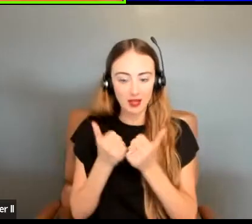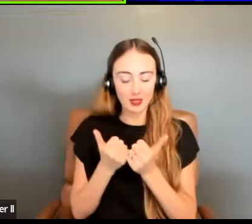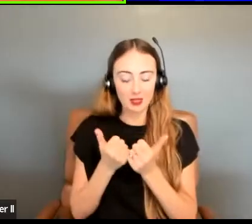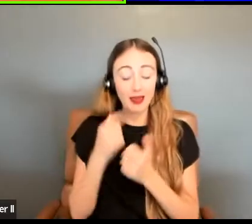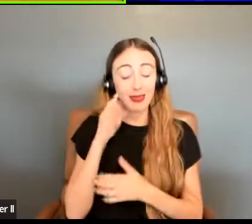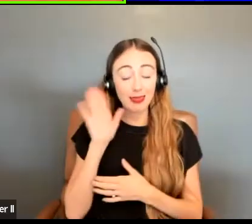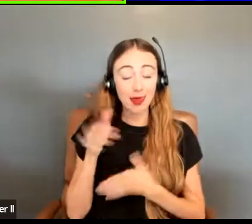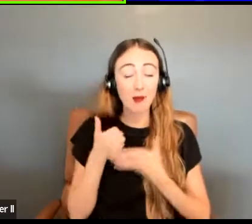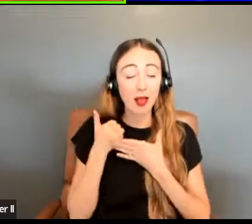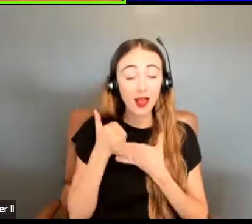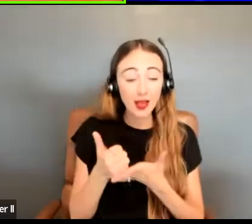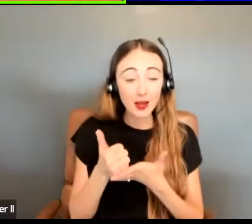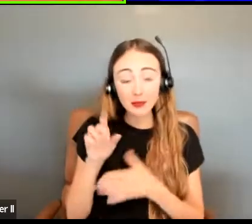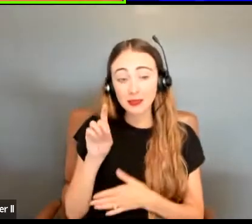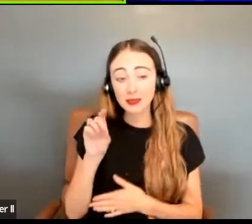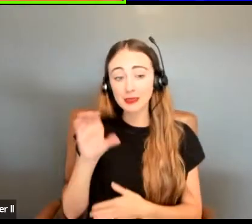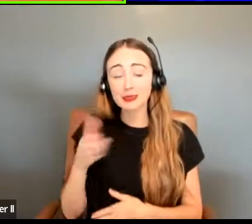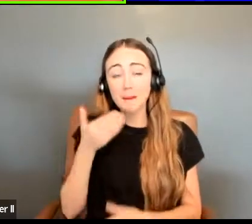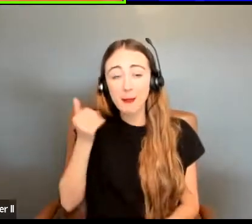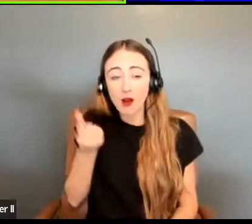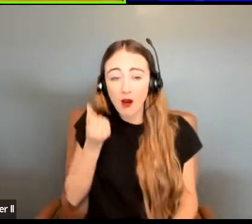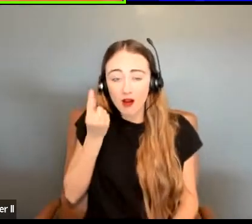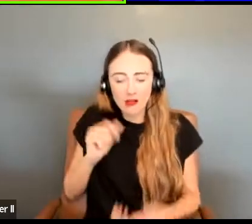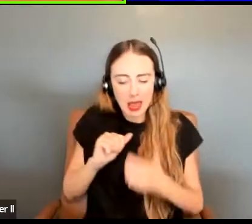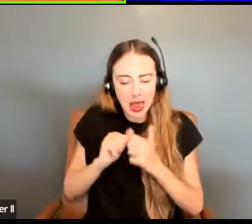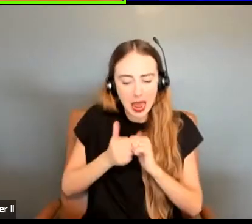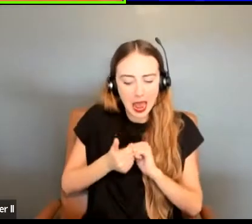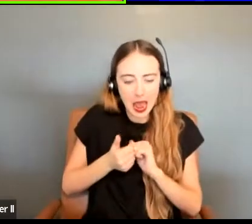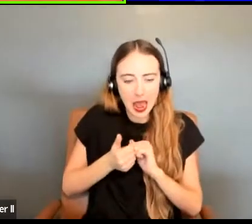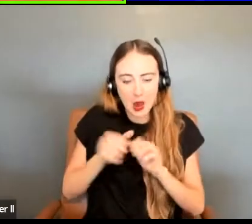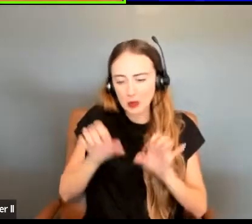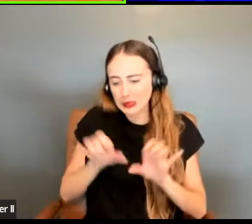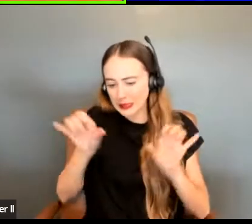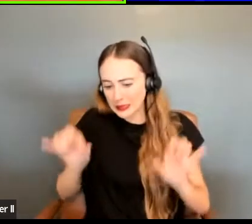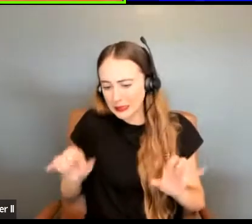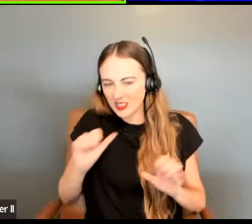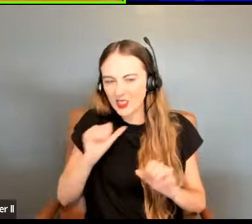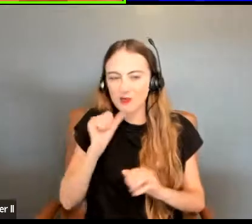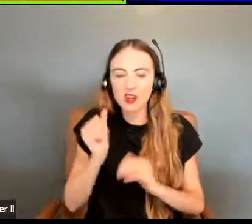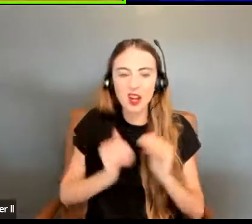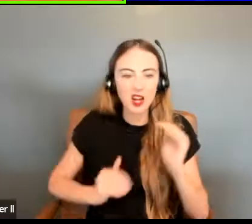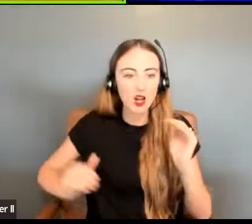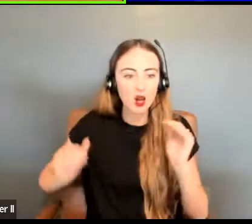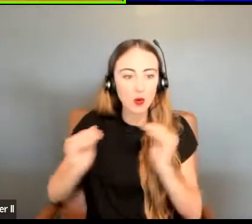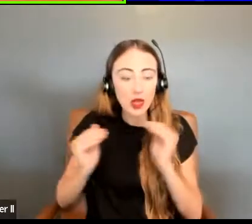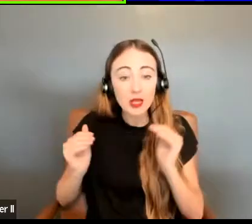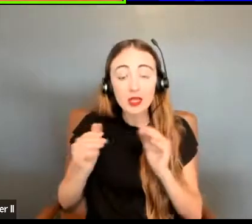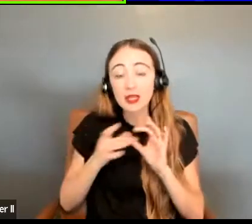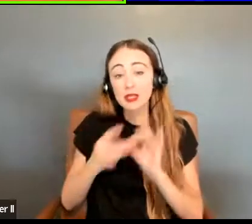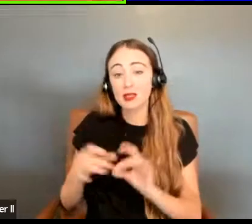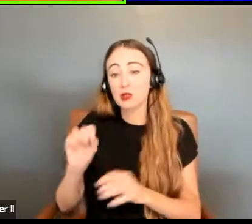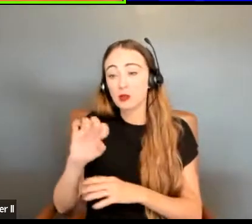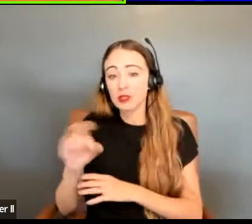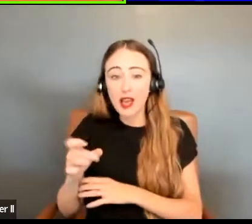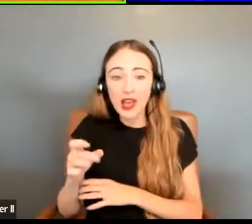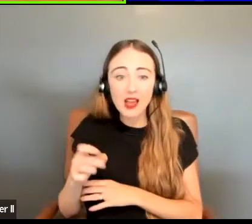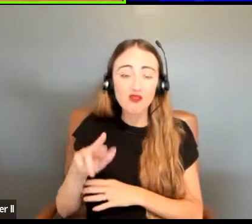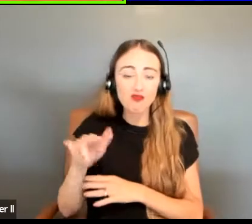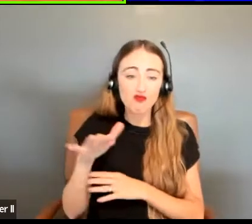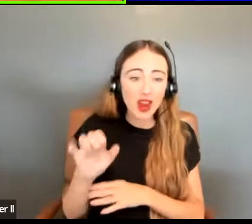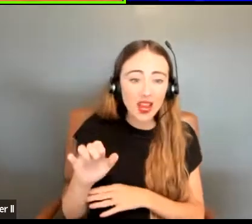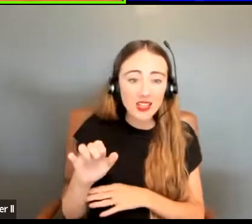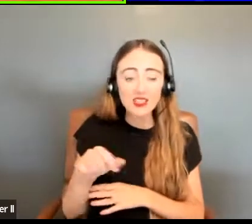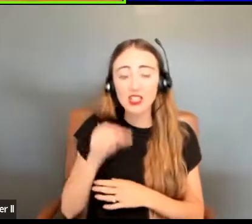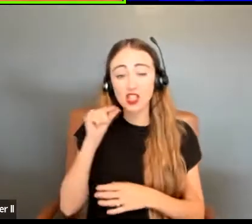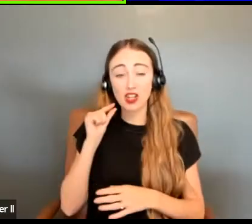will help the district better understand the ways in which systems of inequality based on sex, race, gender identity, and